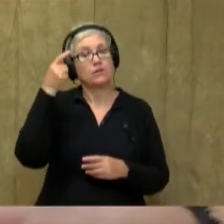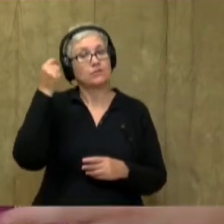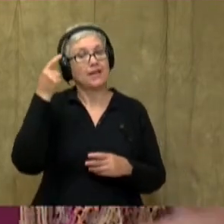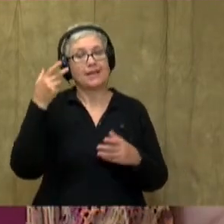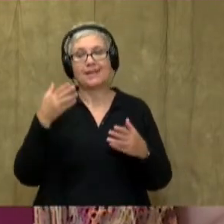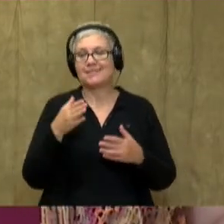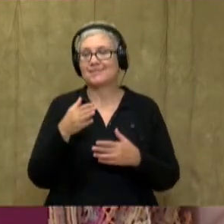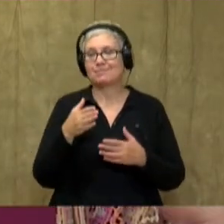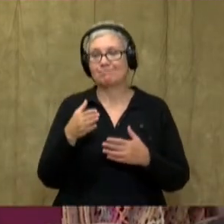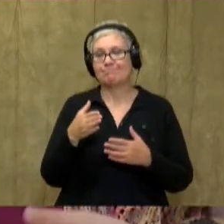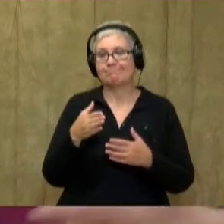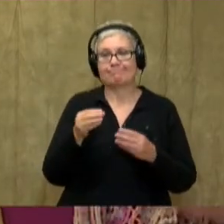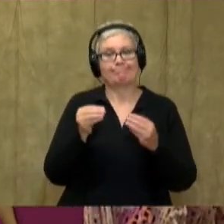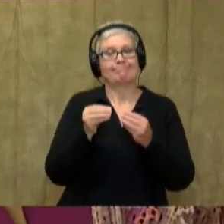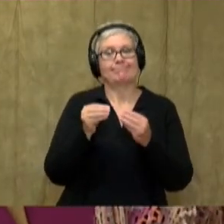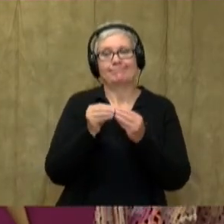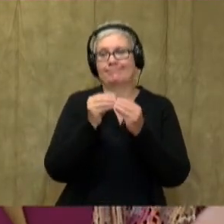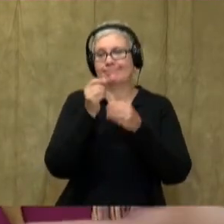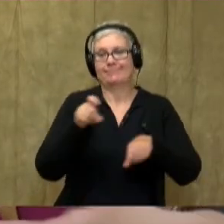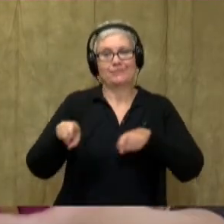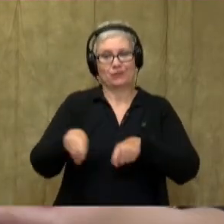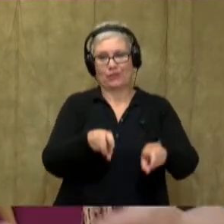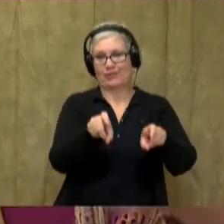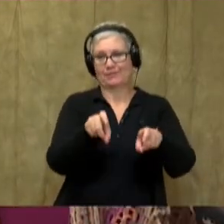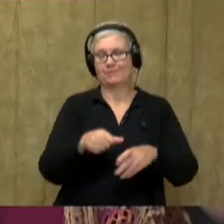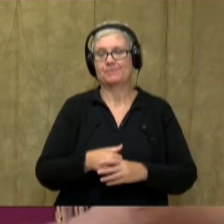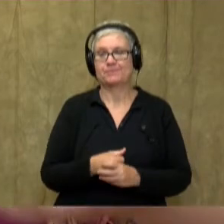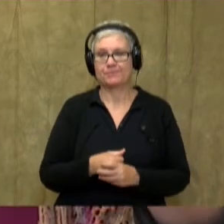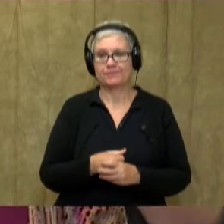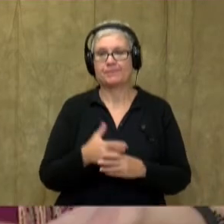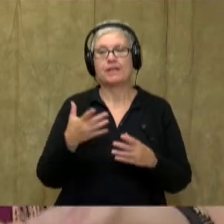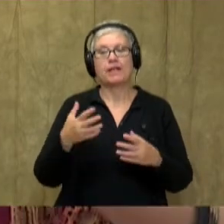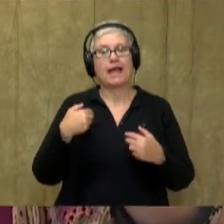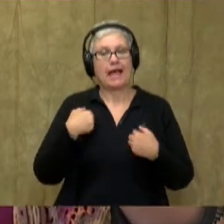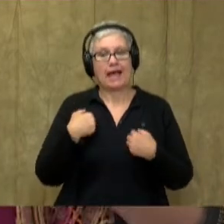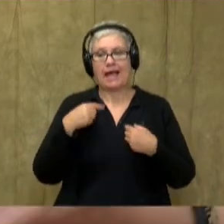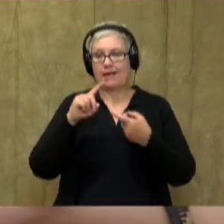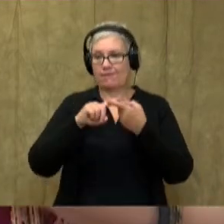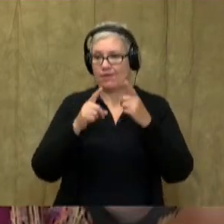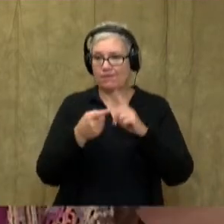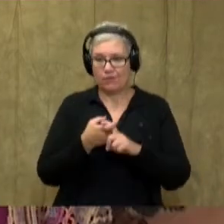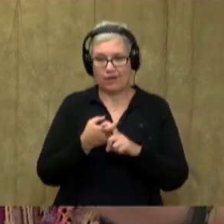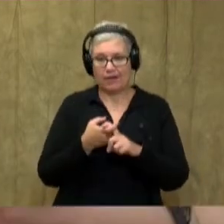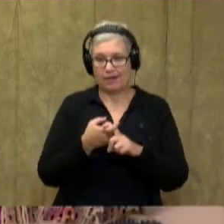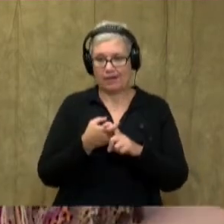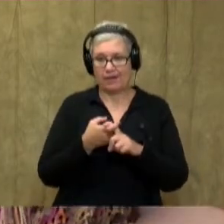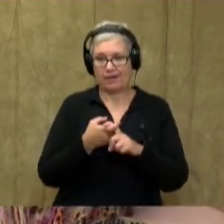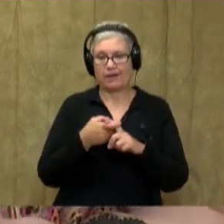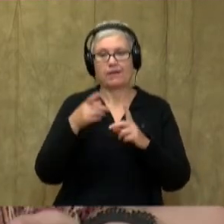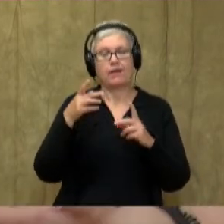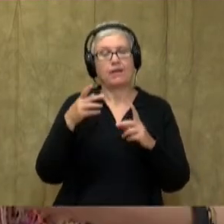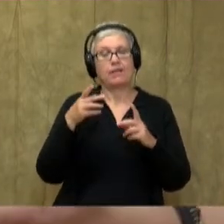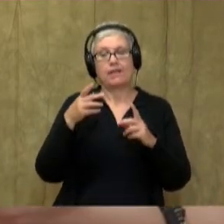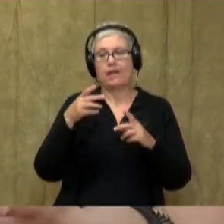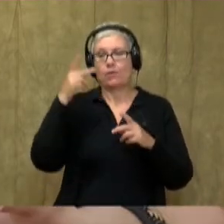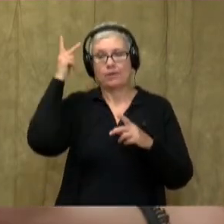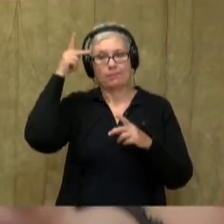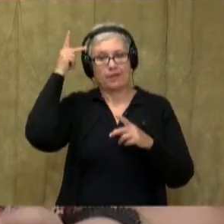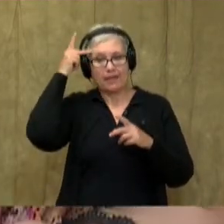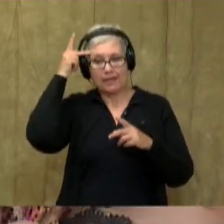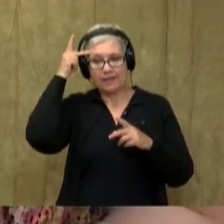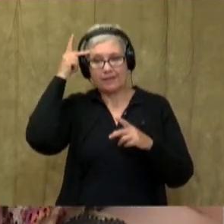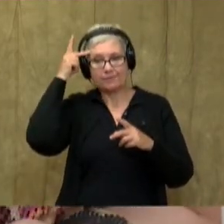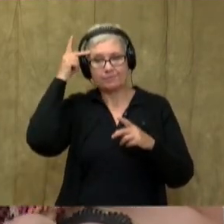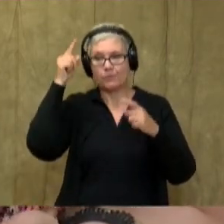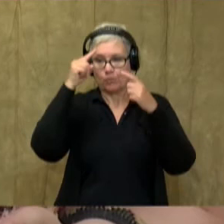told this story earlier. I think I have a friend who we always disagree in certain political areas, but we're